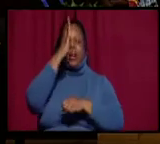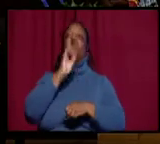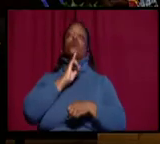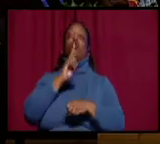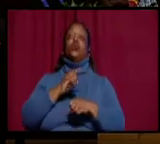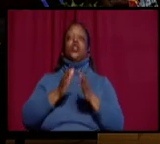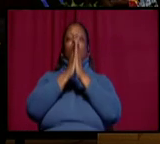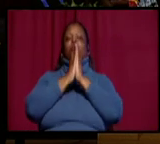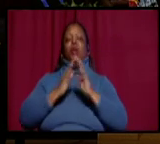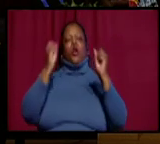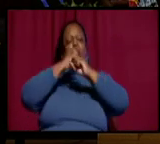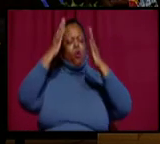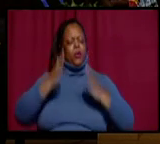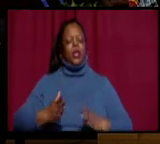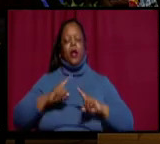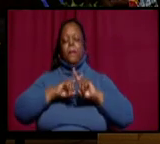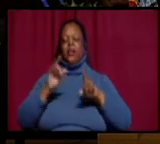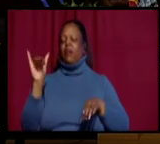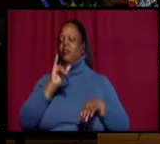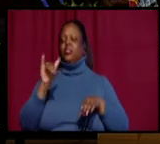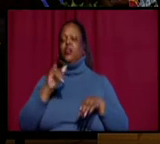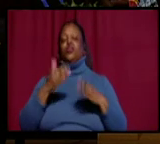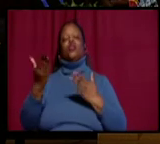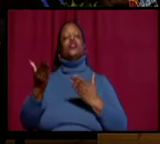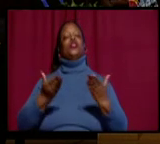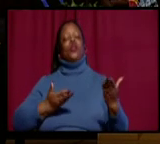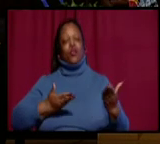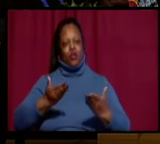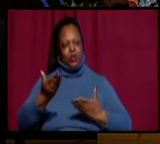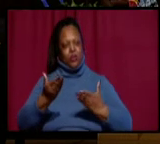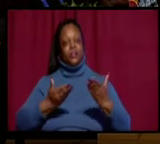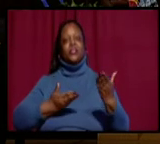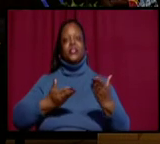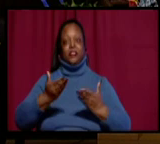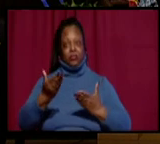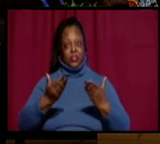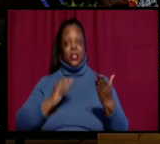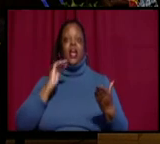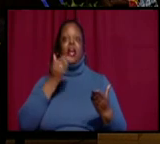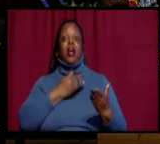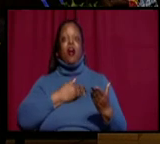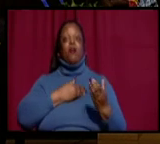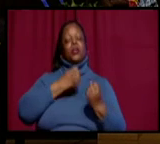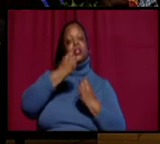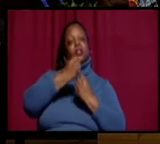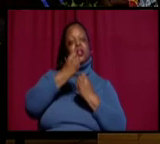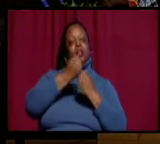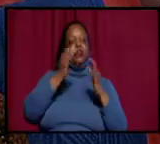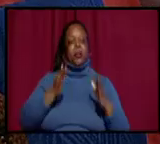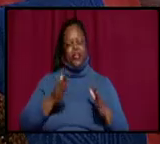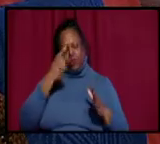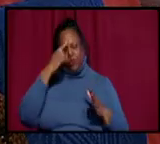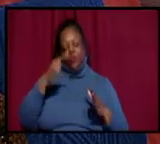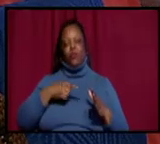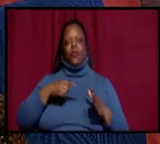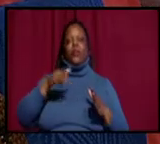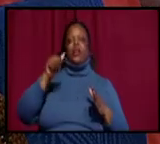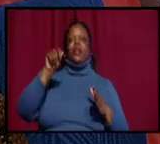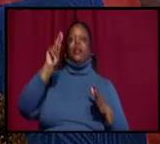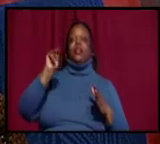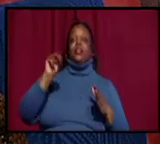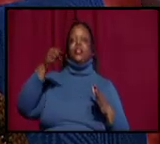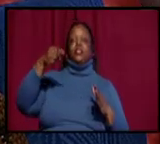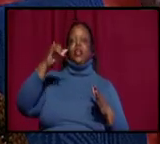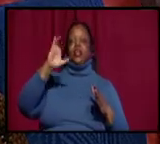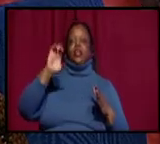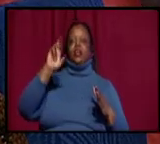prayer warrior indeed. But she also serves alongside as our assistant pastor for Angie Ray Ministries.